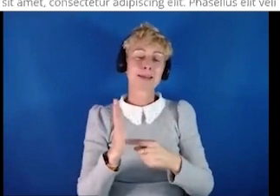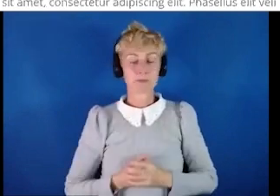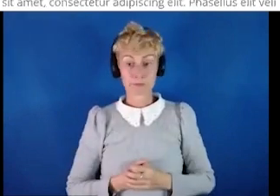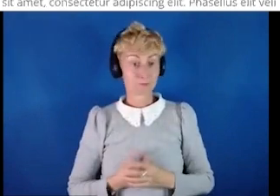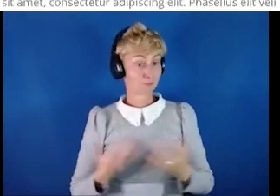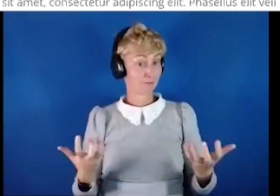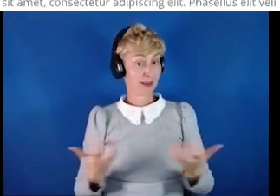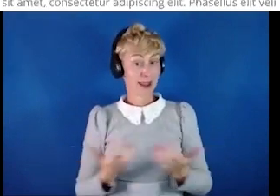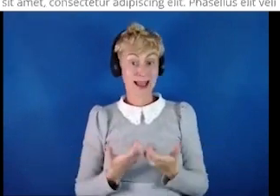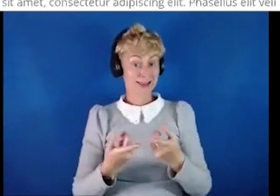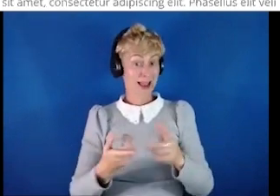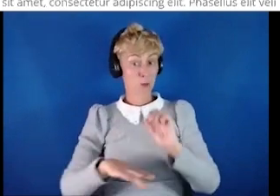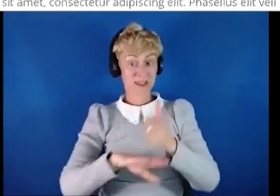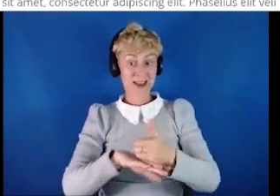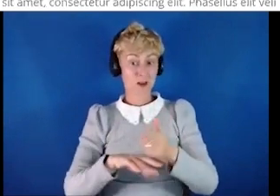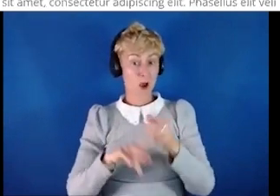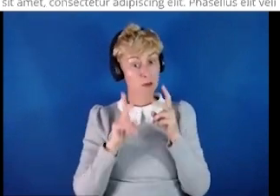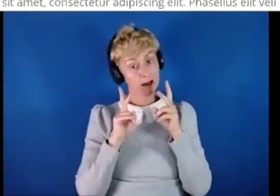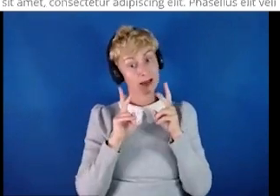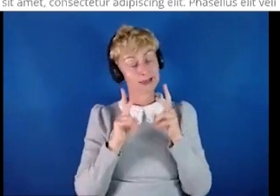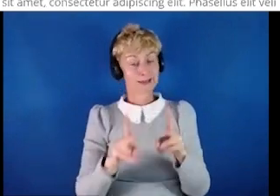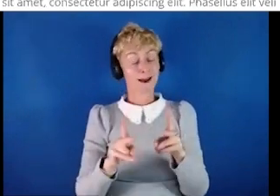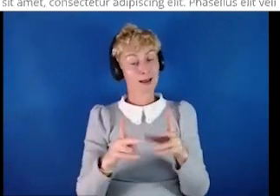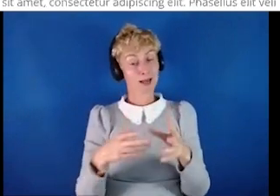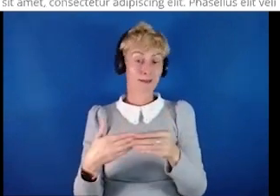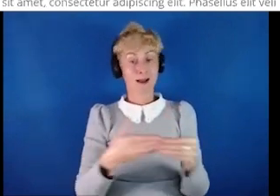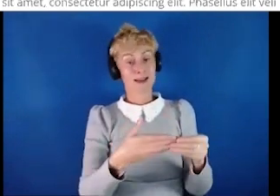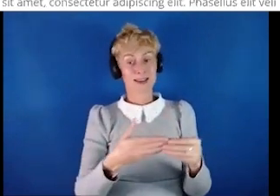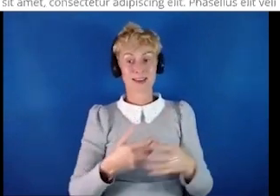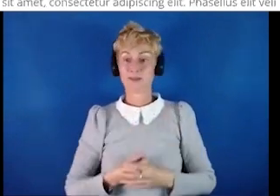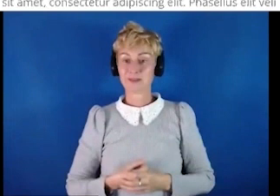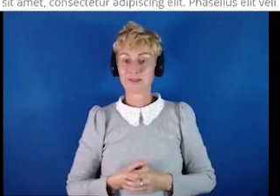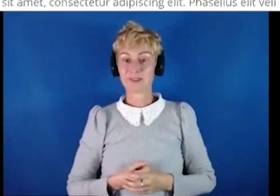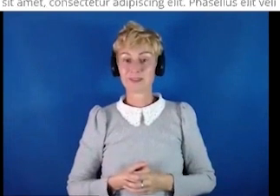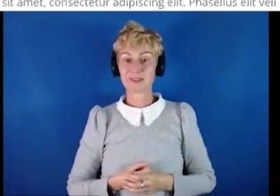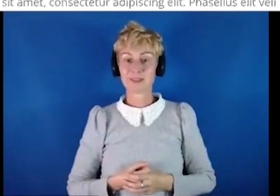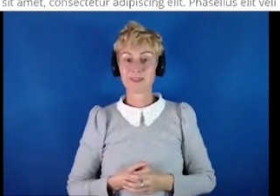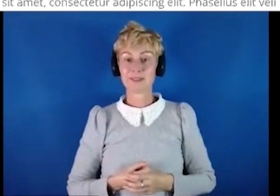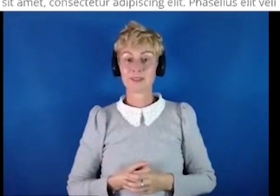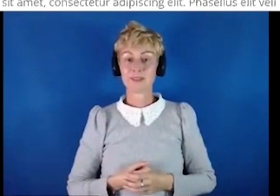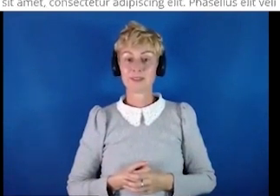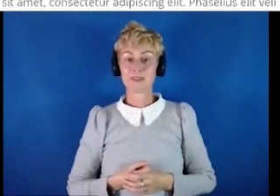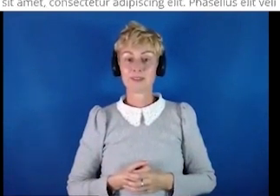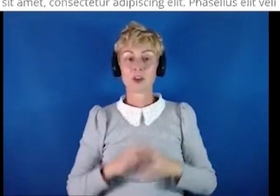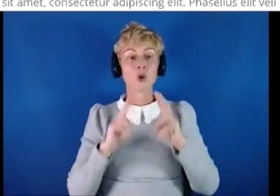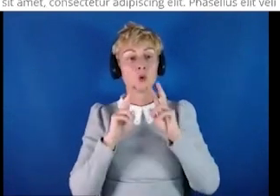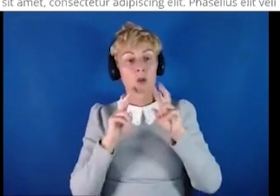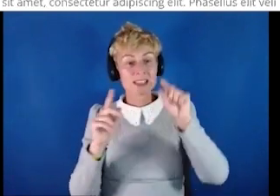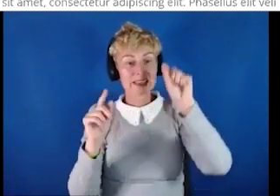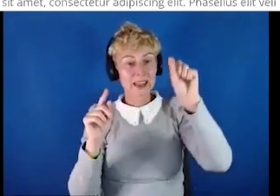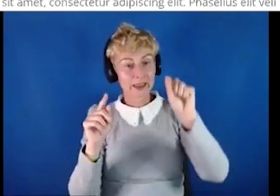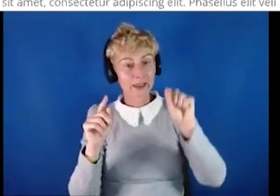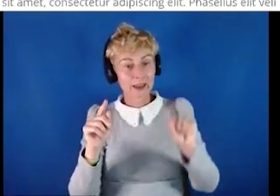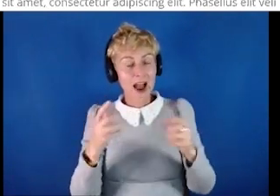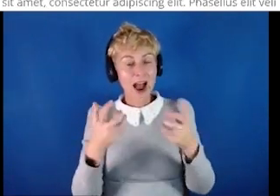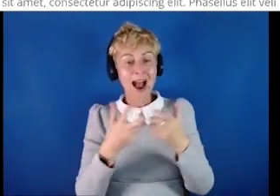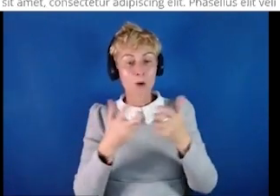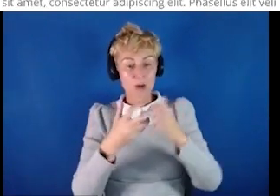we developed the style guide, Hannah. I hope that, yeah, you can see how we kind of set up the formatting for the website.